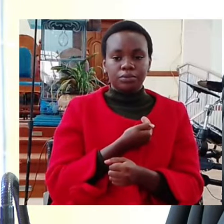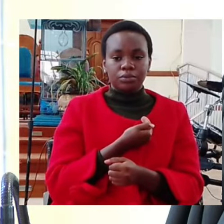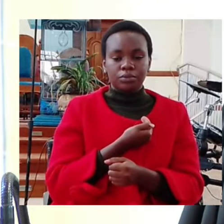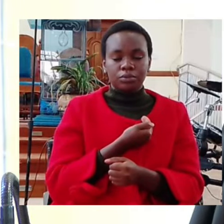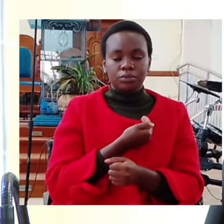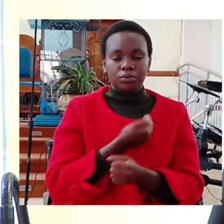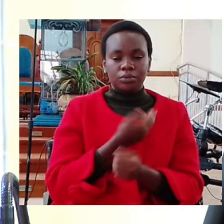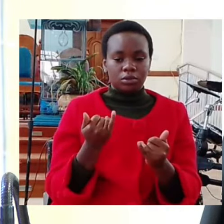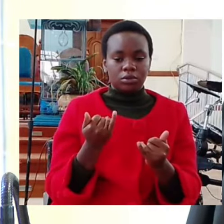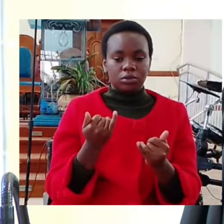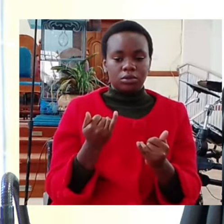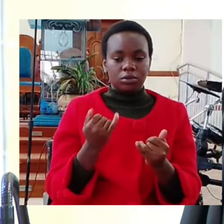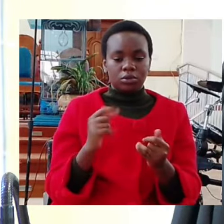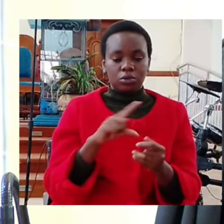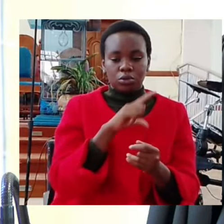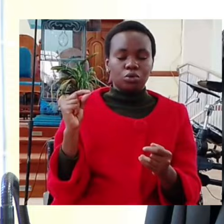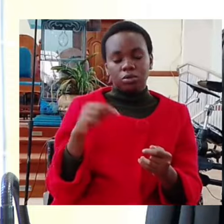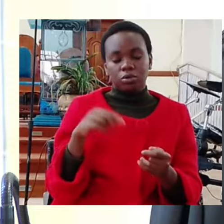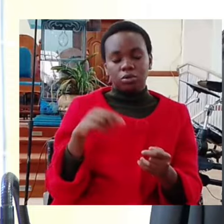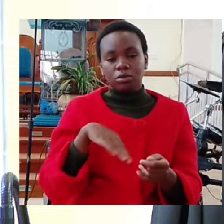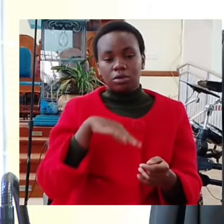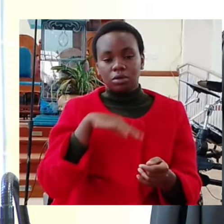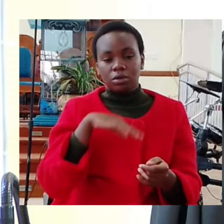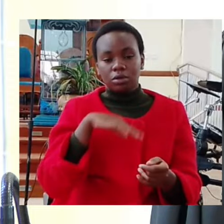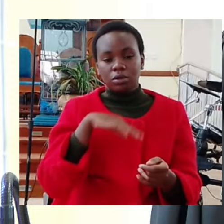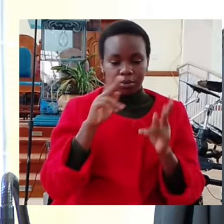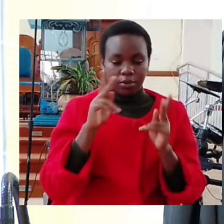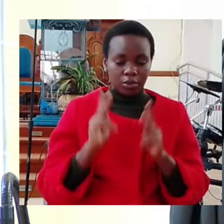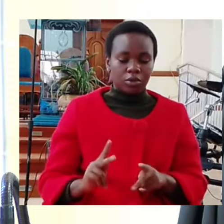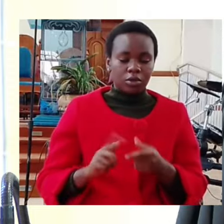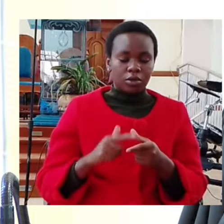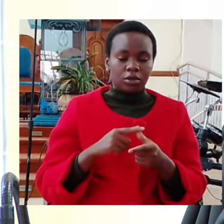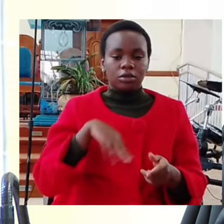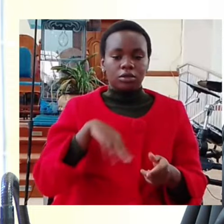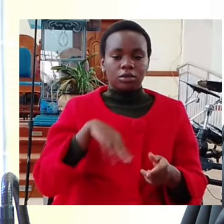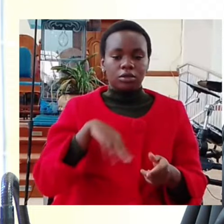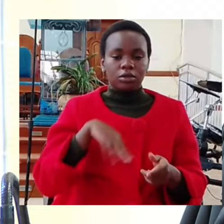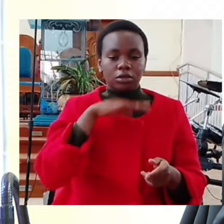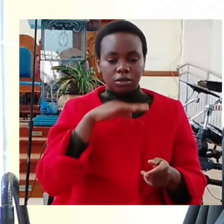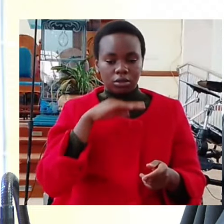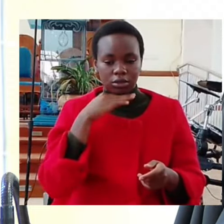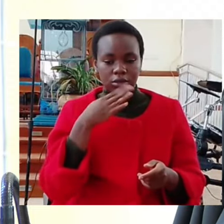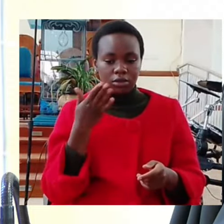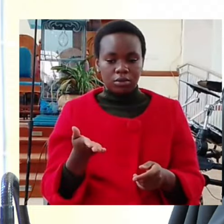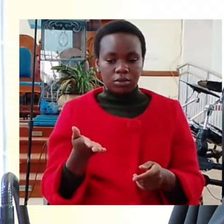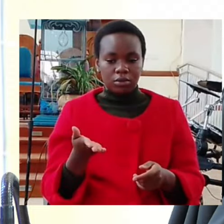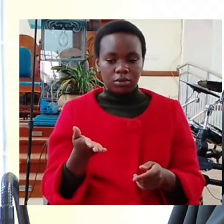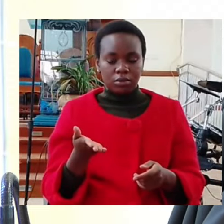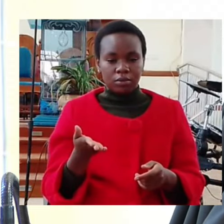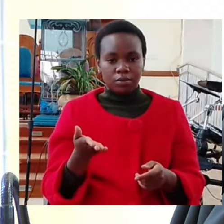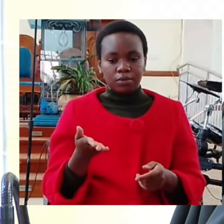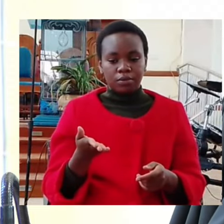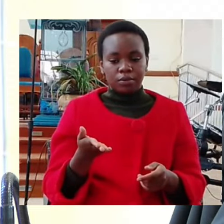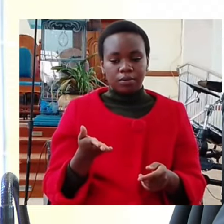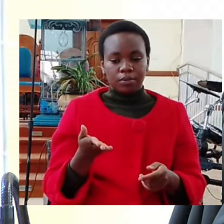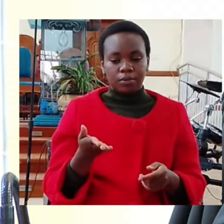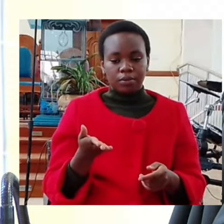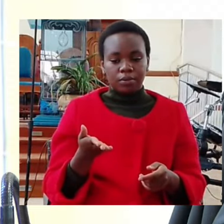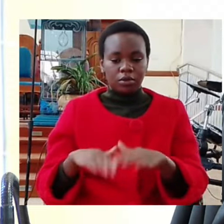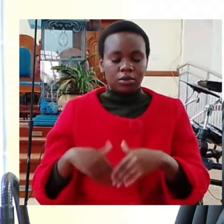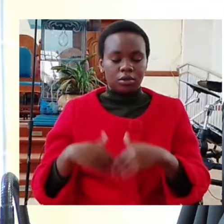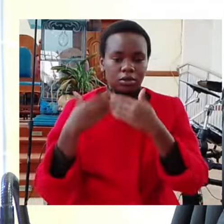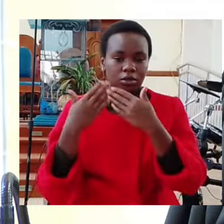kana wana thiera mudu kwere iruo, kana ugakorwo kwere iruo, hederea adu marahe yo winio kaigu adu